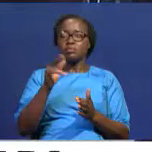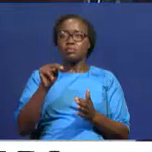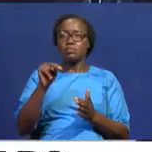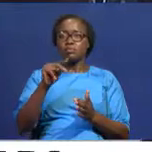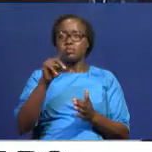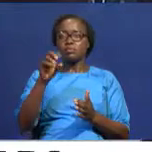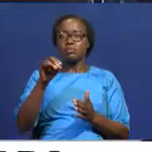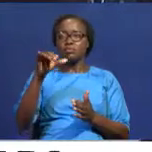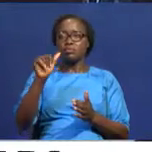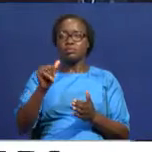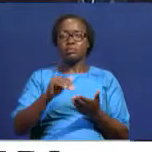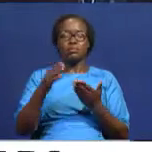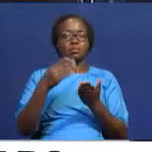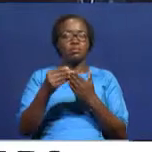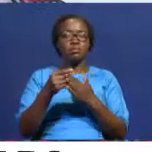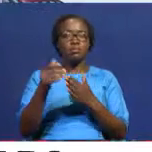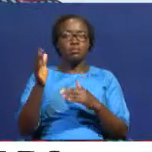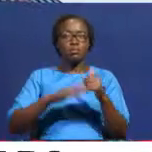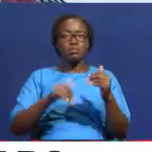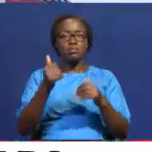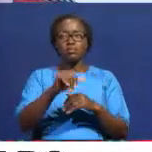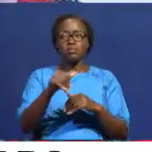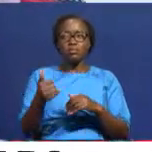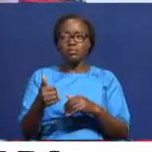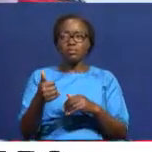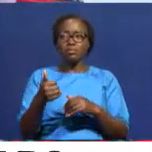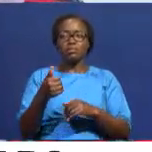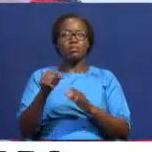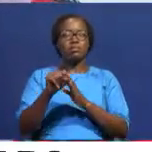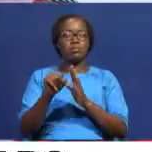more cash than other state-owned millers.